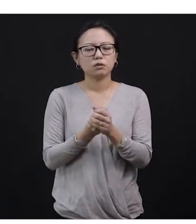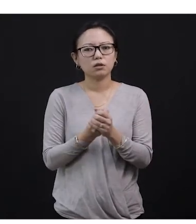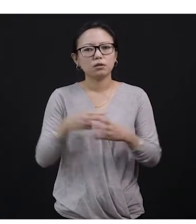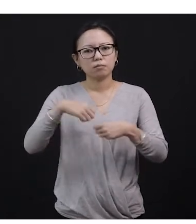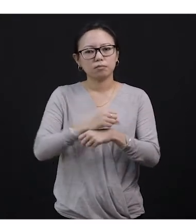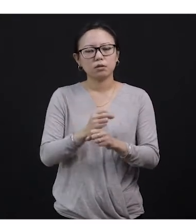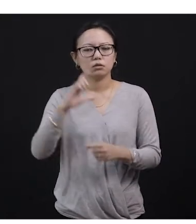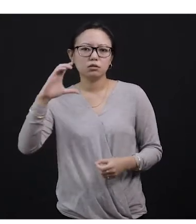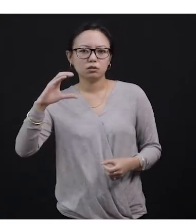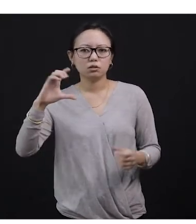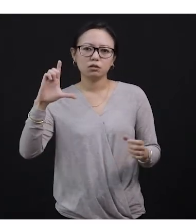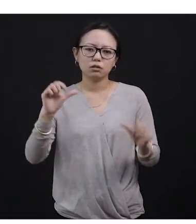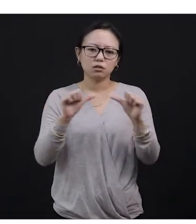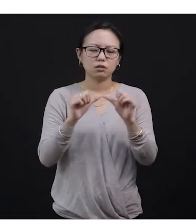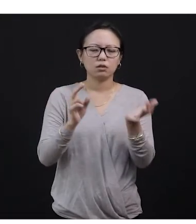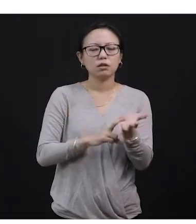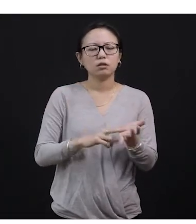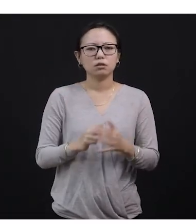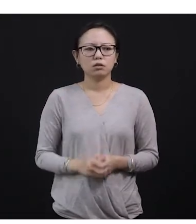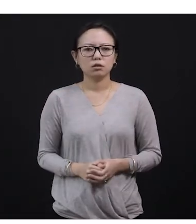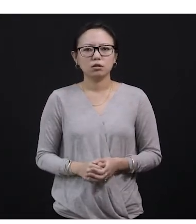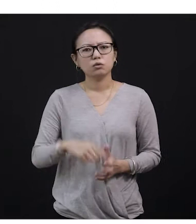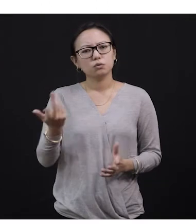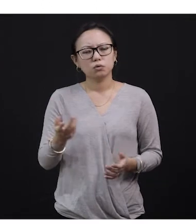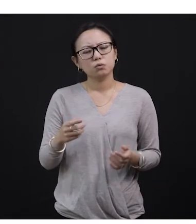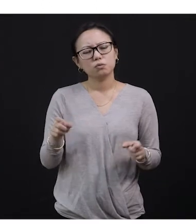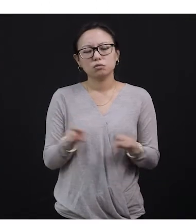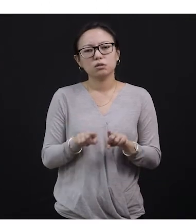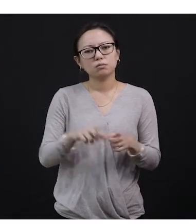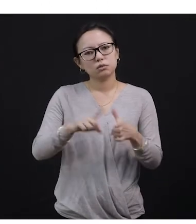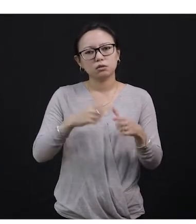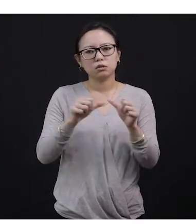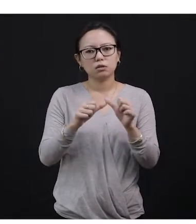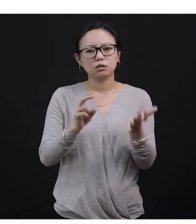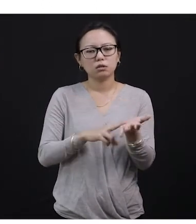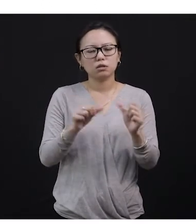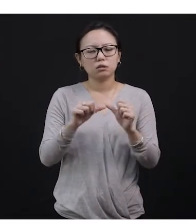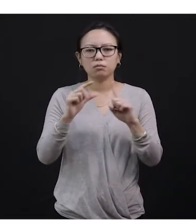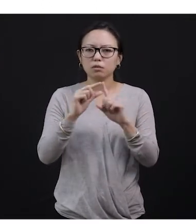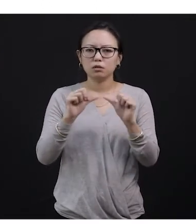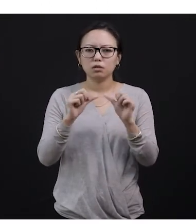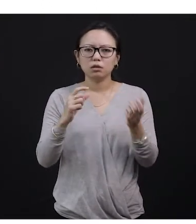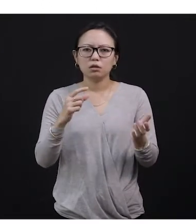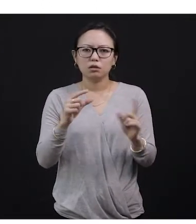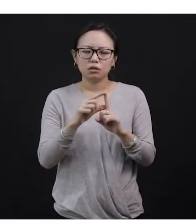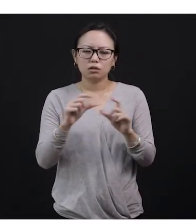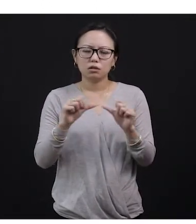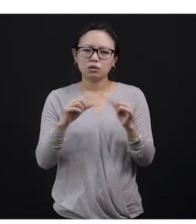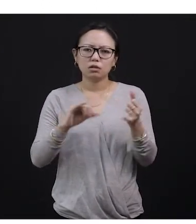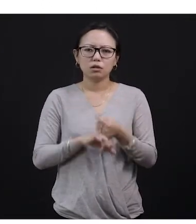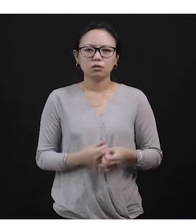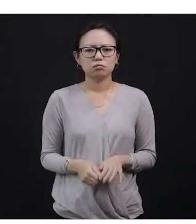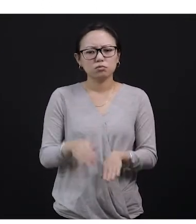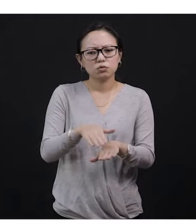the Janapadas, okay? So it increased, all right? So with every age, the Janapadas increased